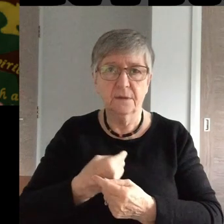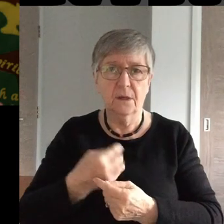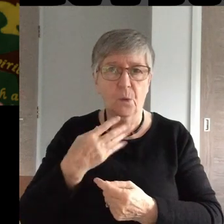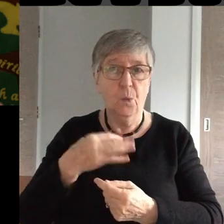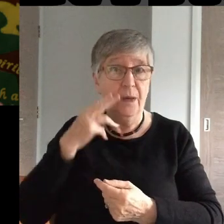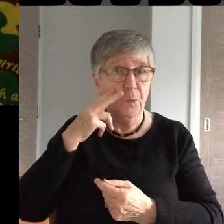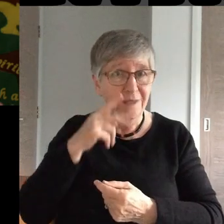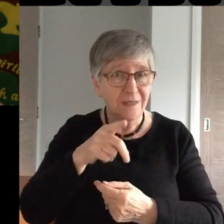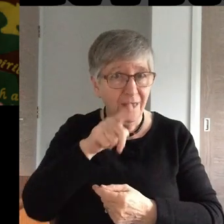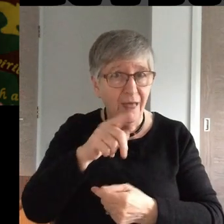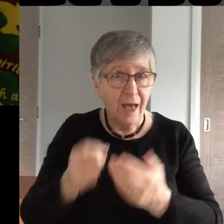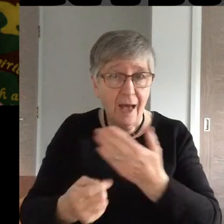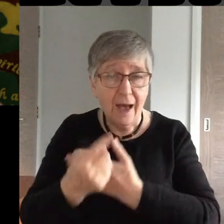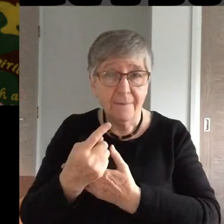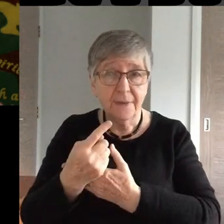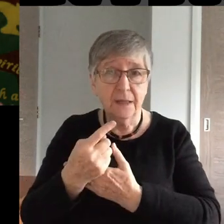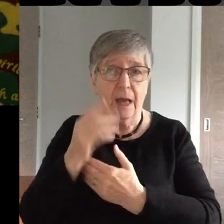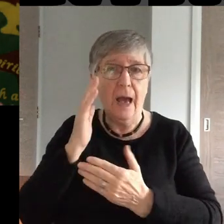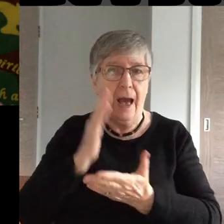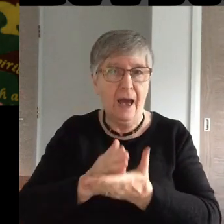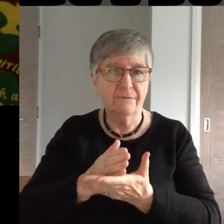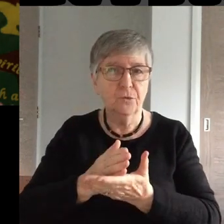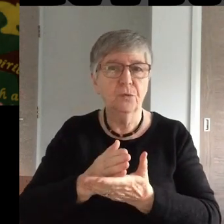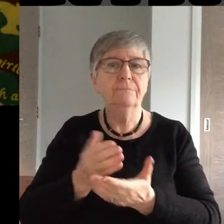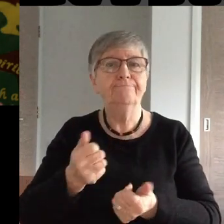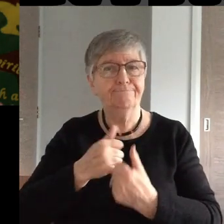we have to have the grace to admit it's there.